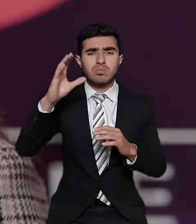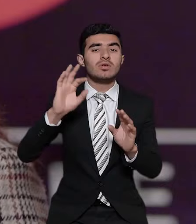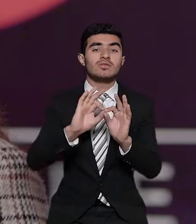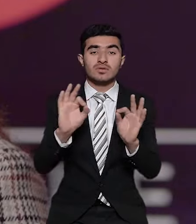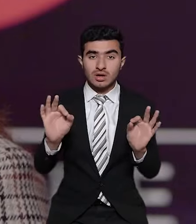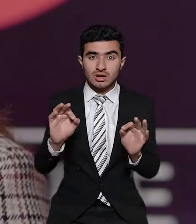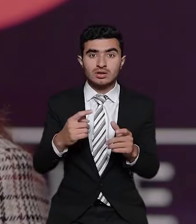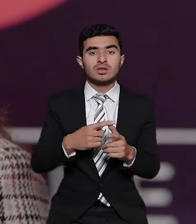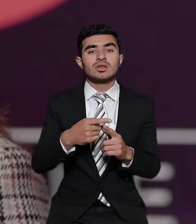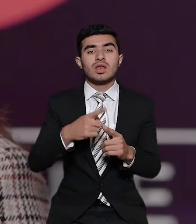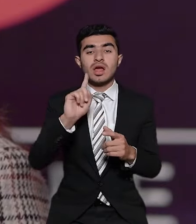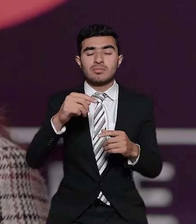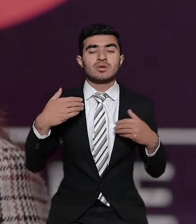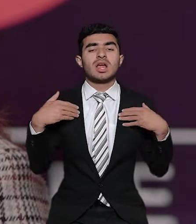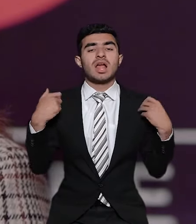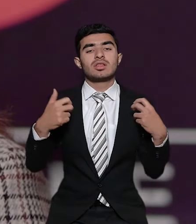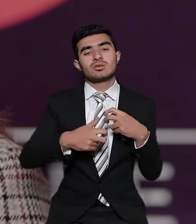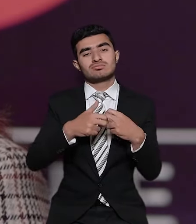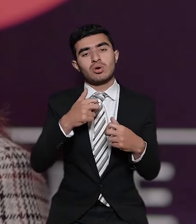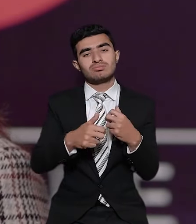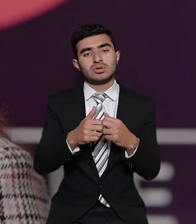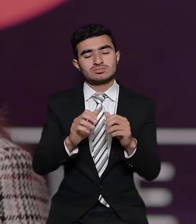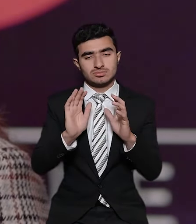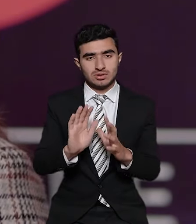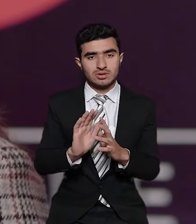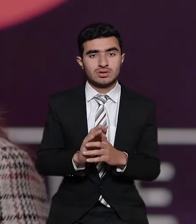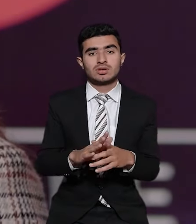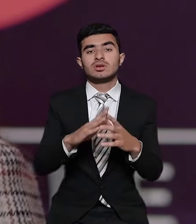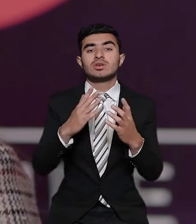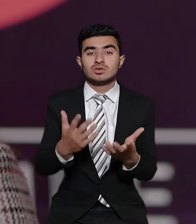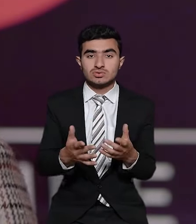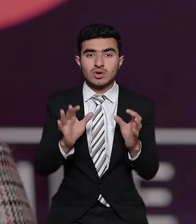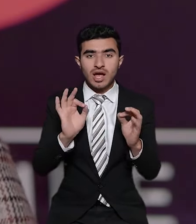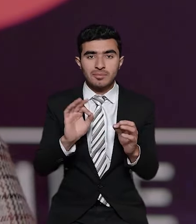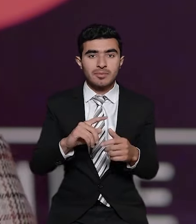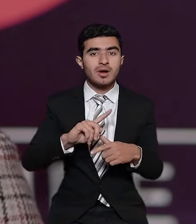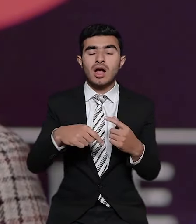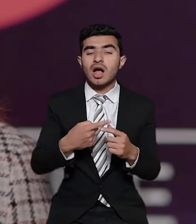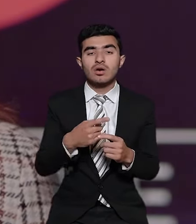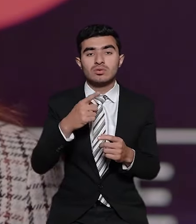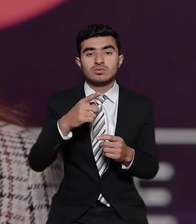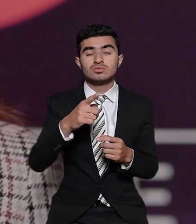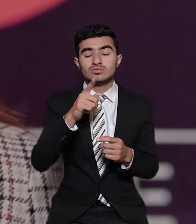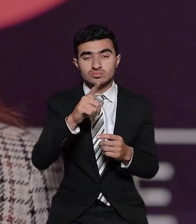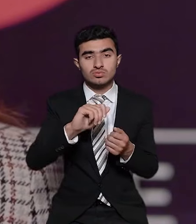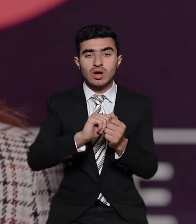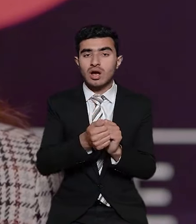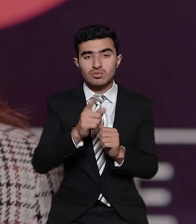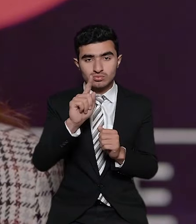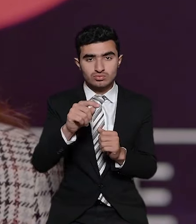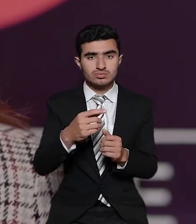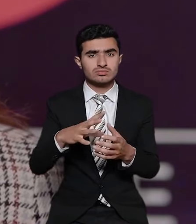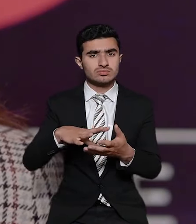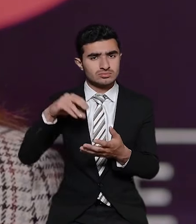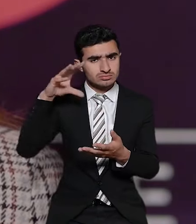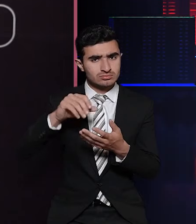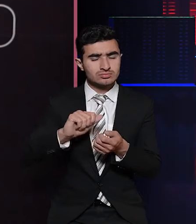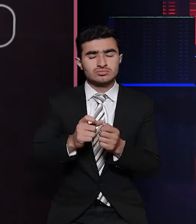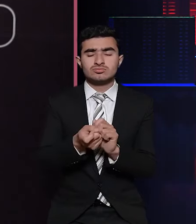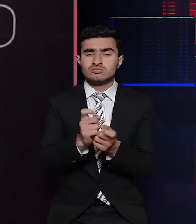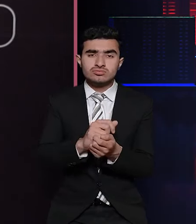hain. How do you manage your stress? How do you learn to cope with it? That is something that my book is also touching upon